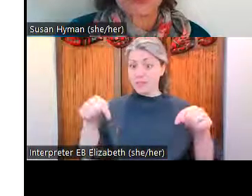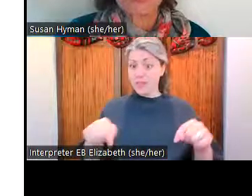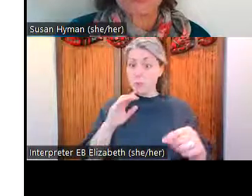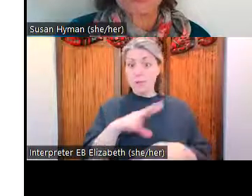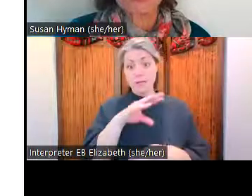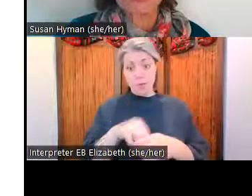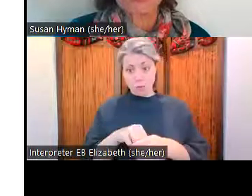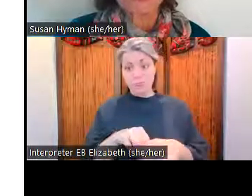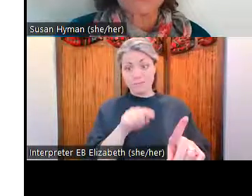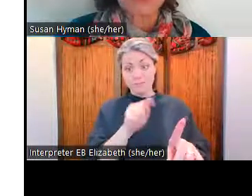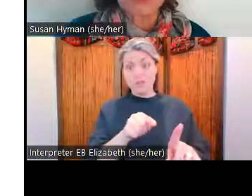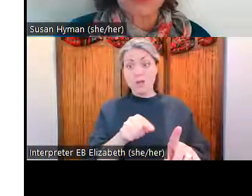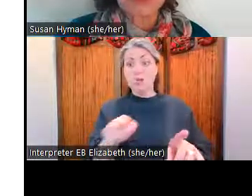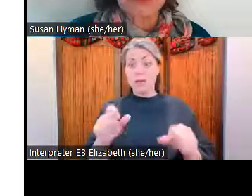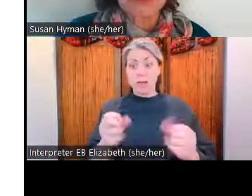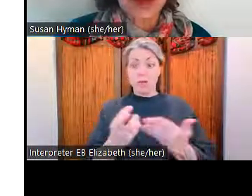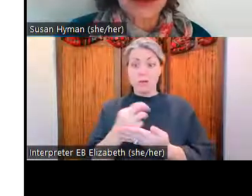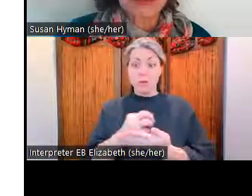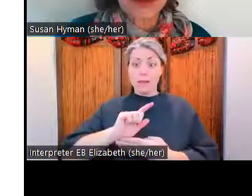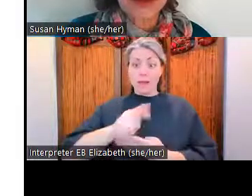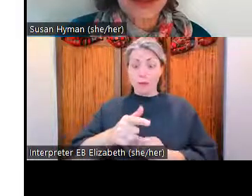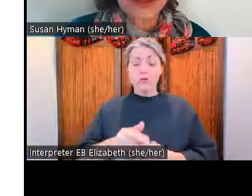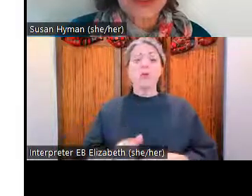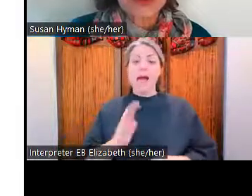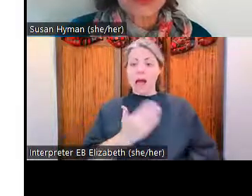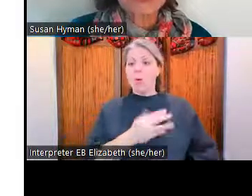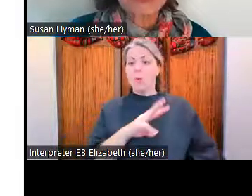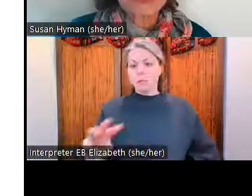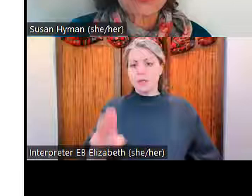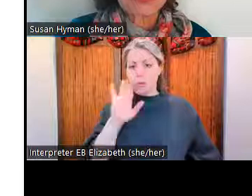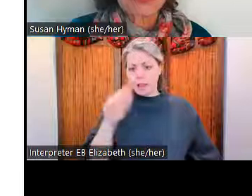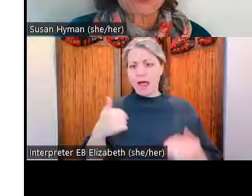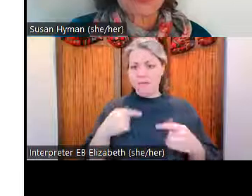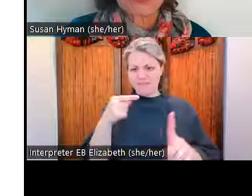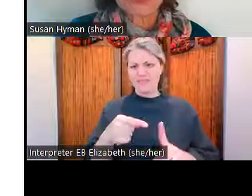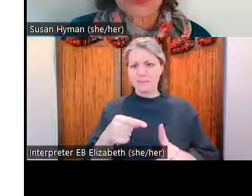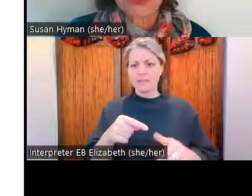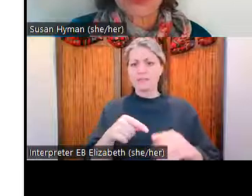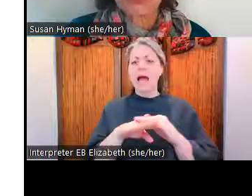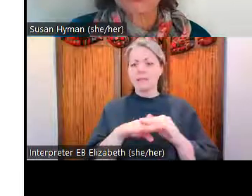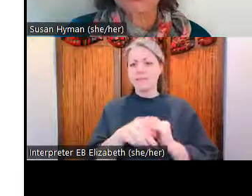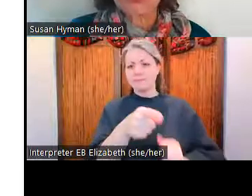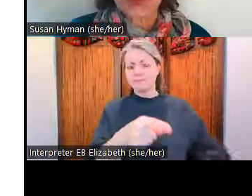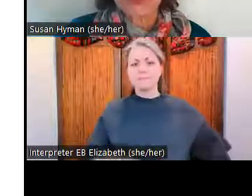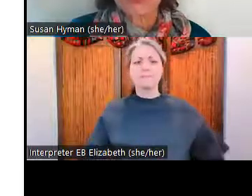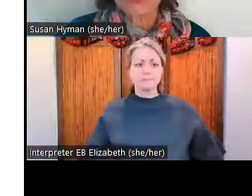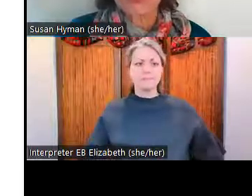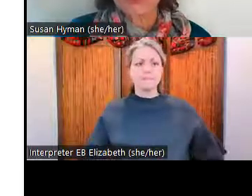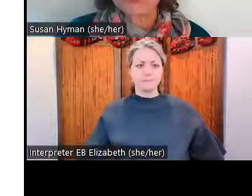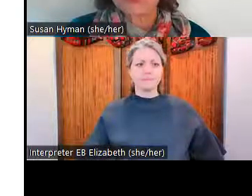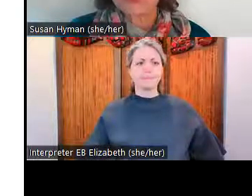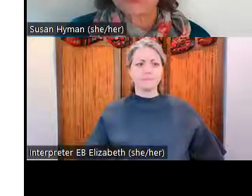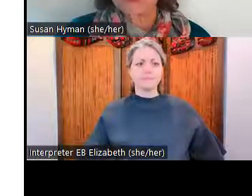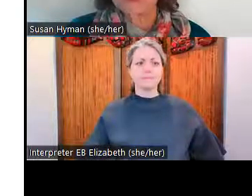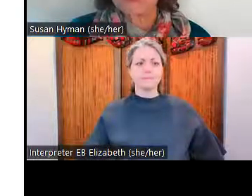your review on our website. And what the CDC reviews for us are these social milestones, as